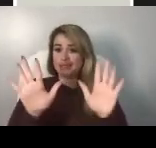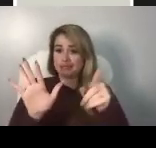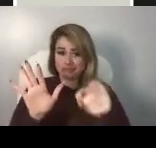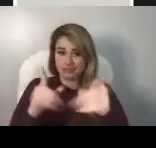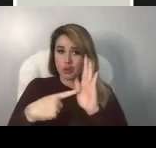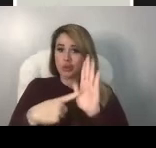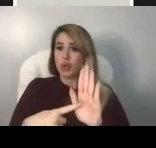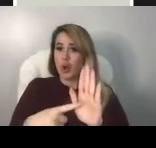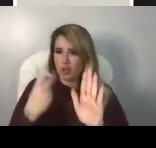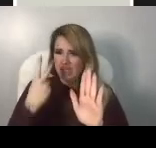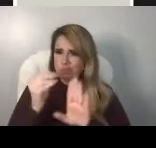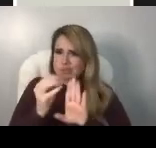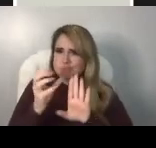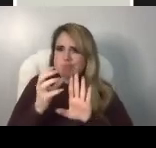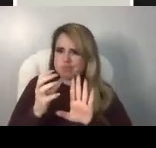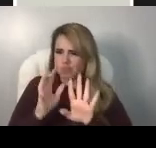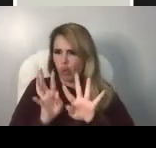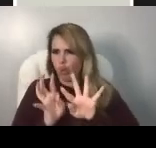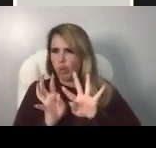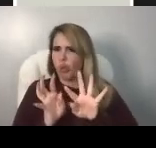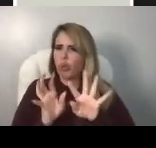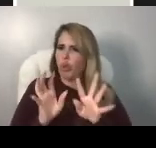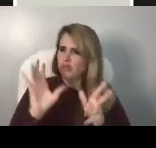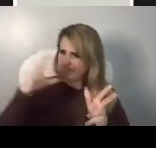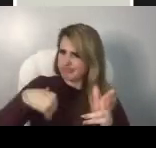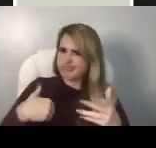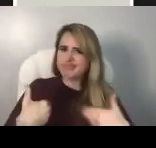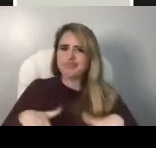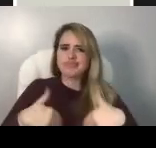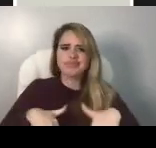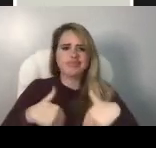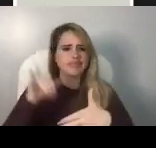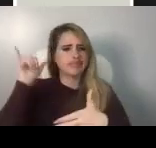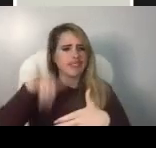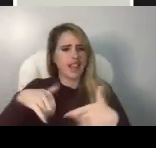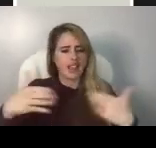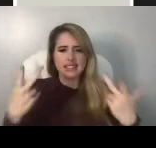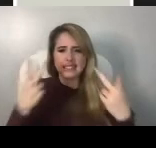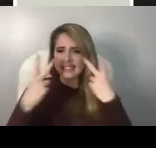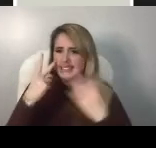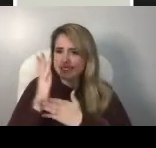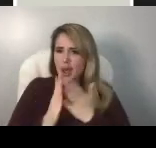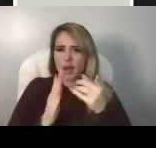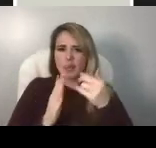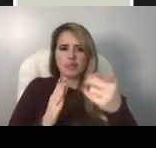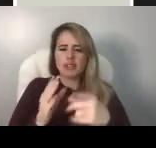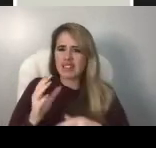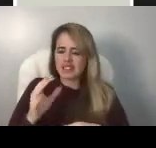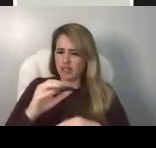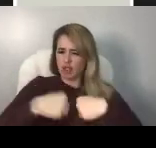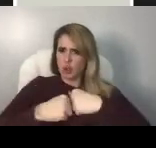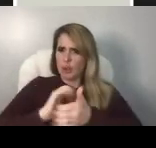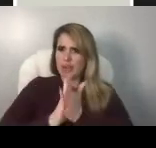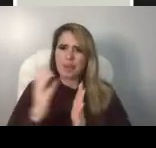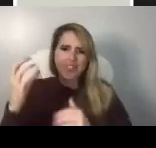can see the swelling, the deformity. There can be some sort of thickening of the joint and